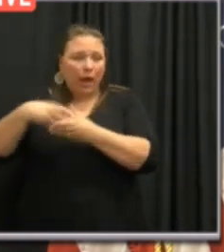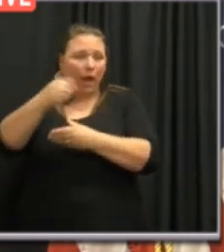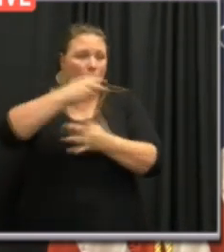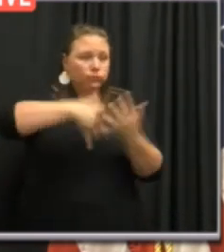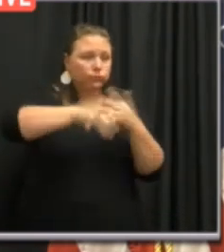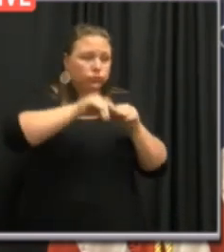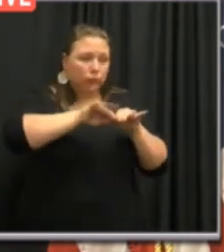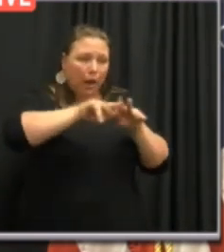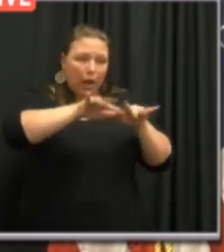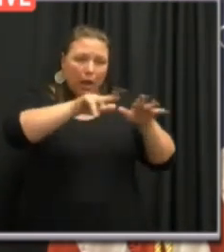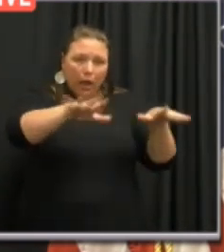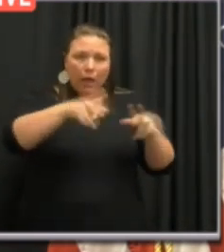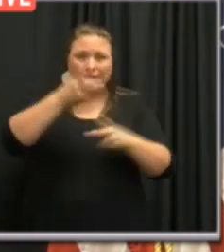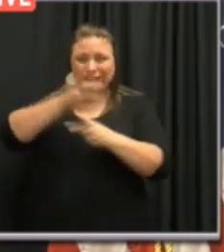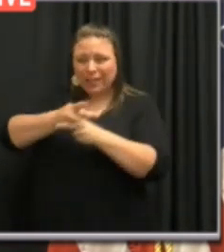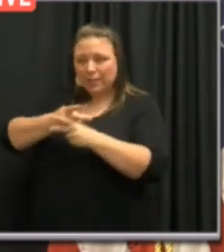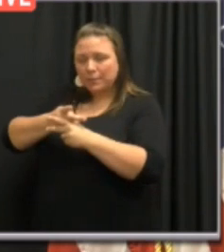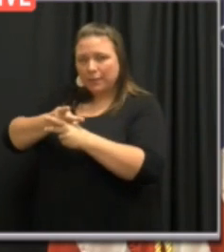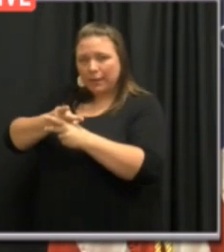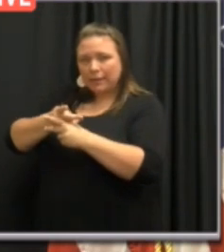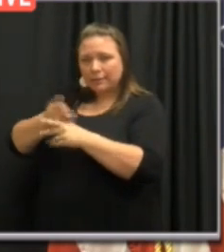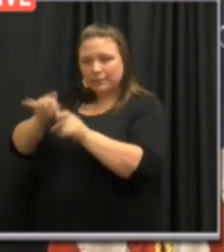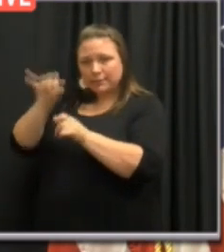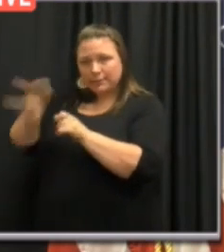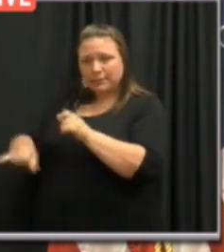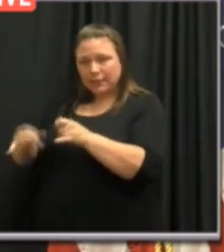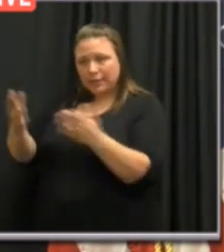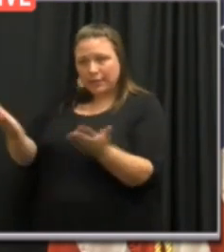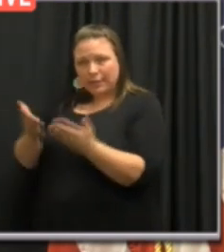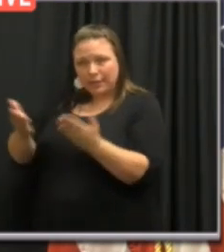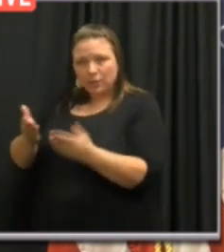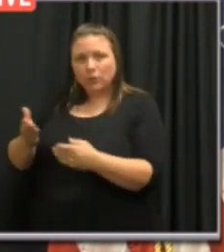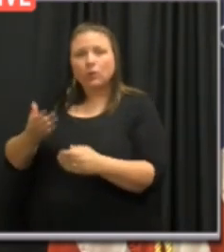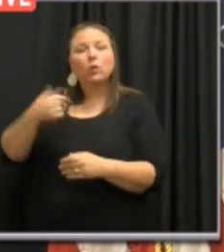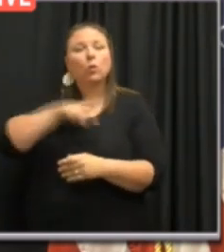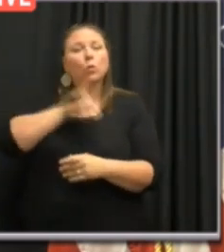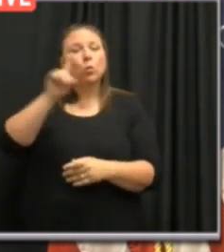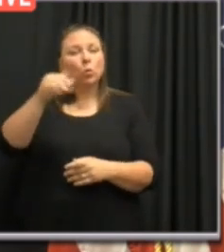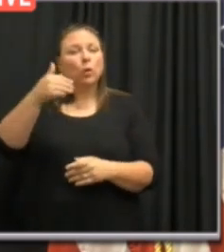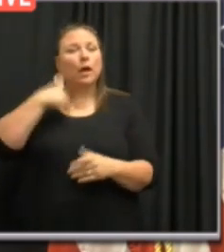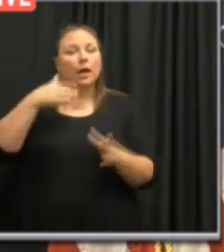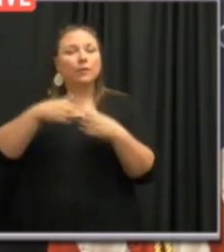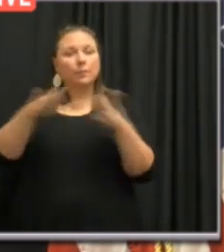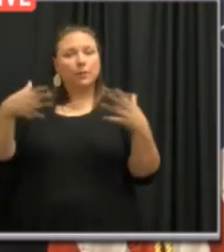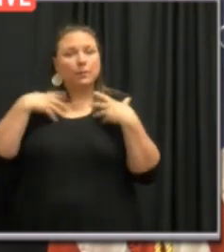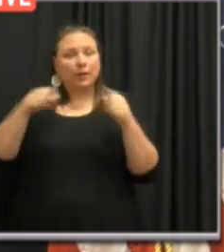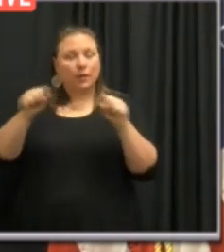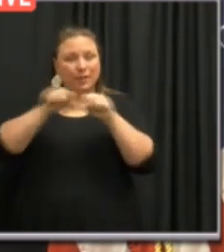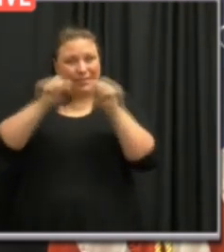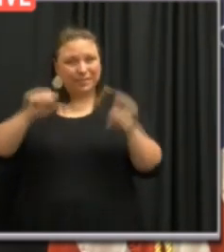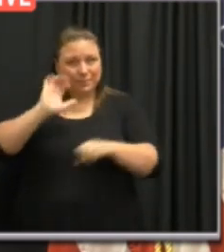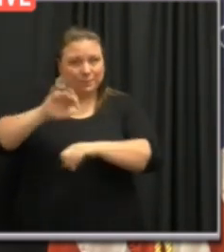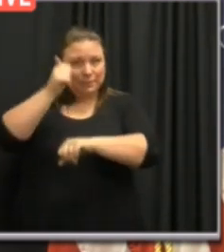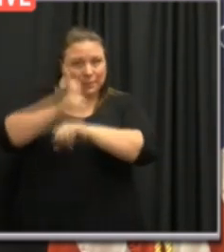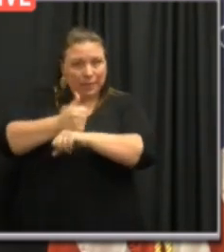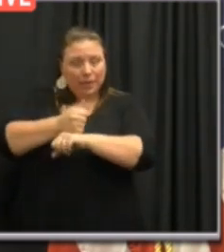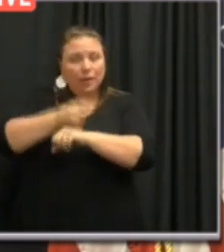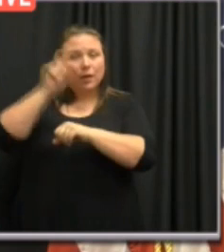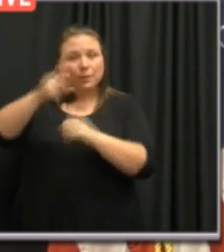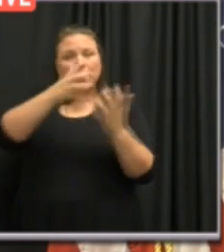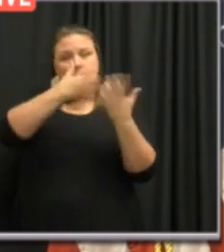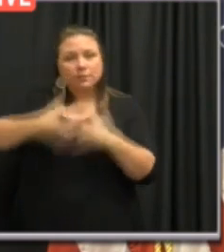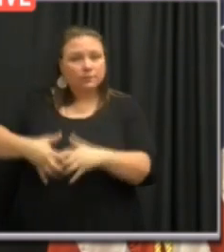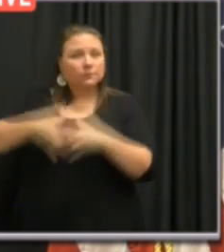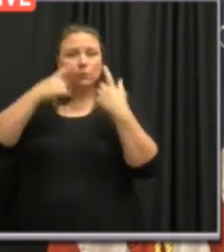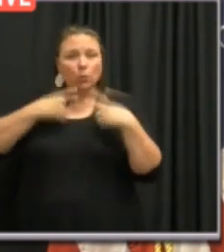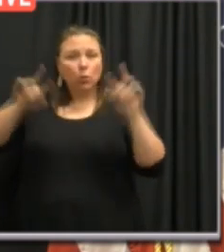the containment of disease spread. And we do have a public health system, and it needs to work to